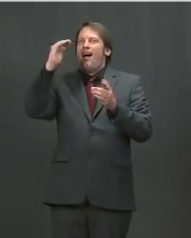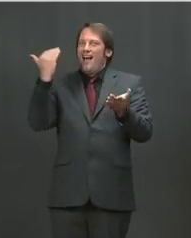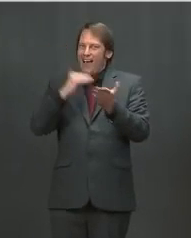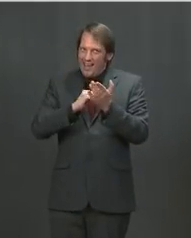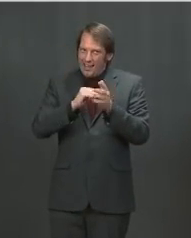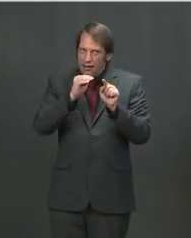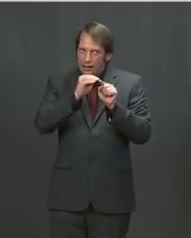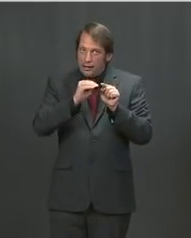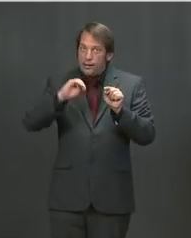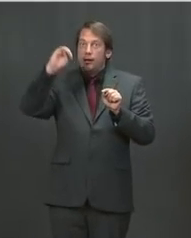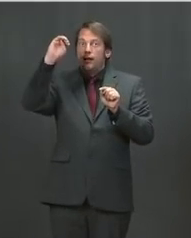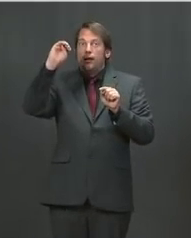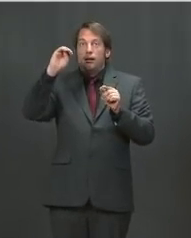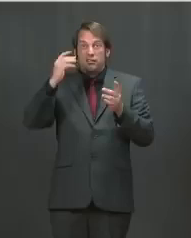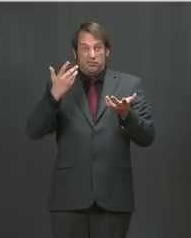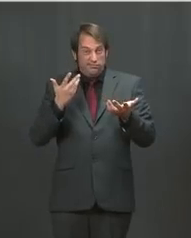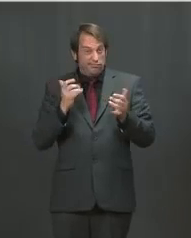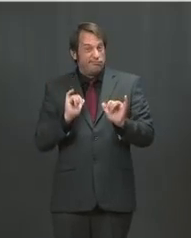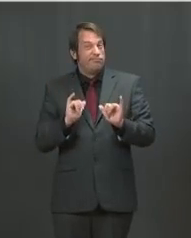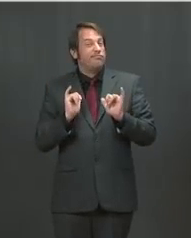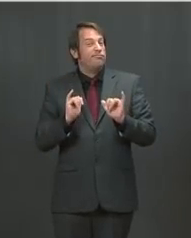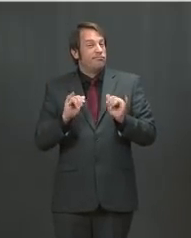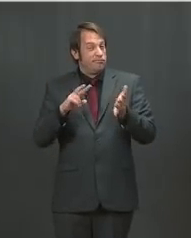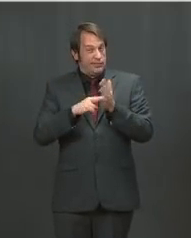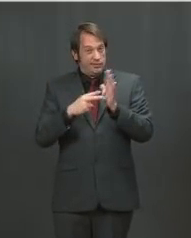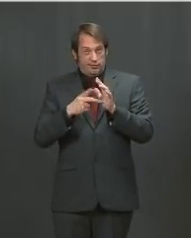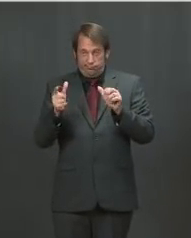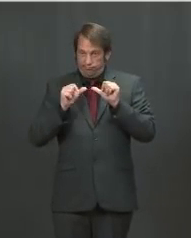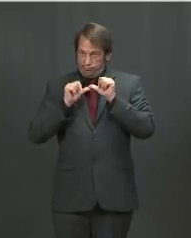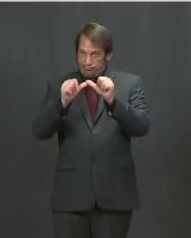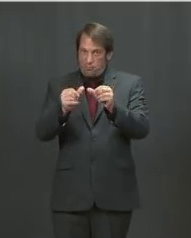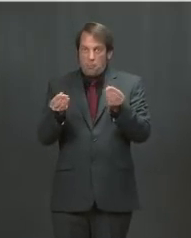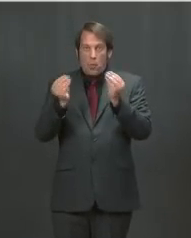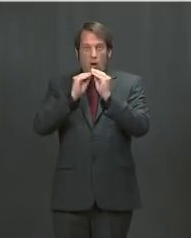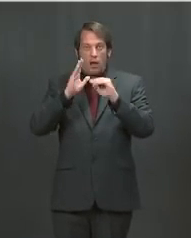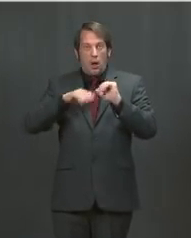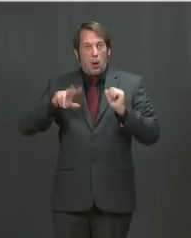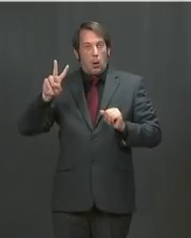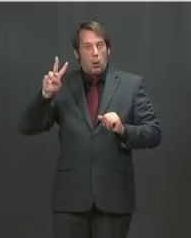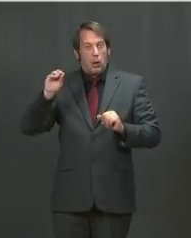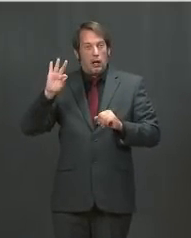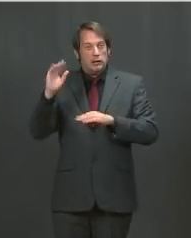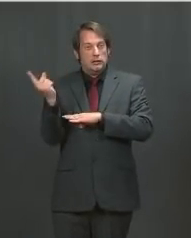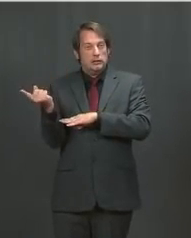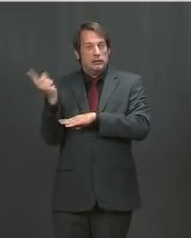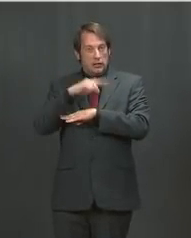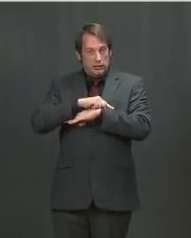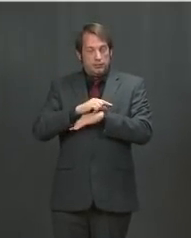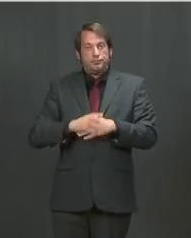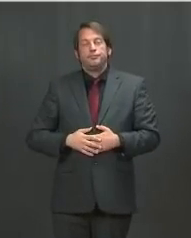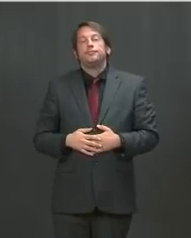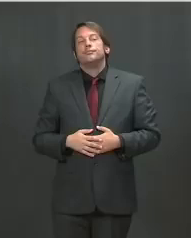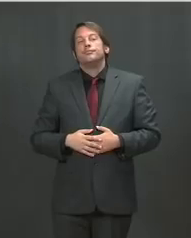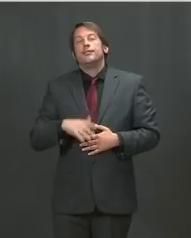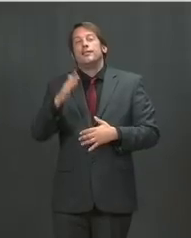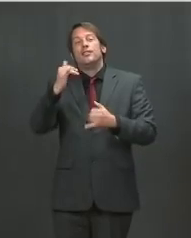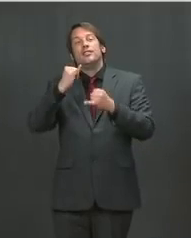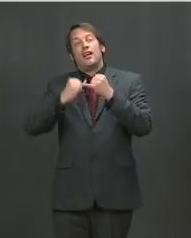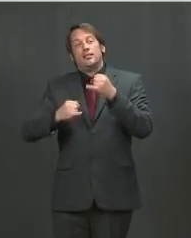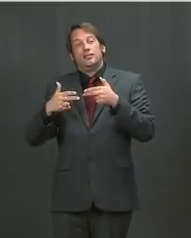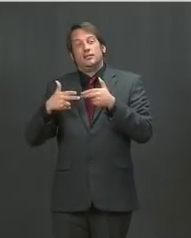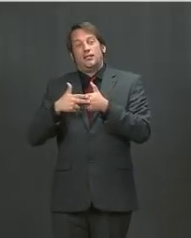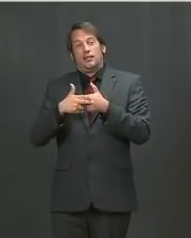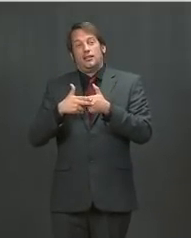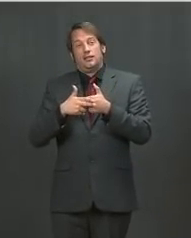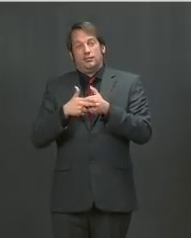out well beyond 209 days. And on the final slide, the conclusion that